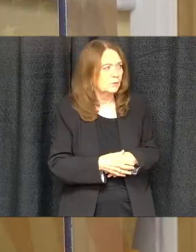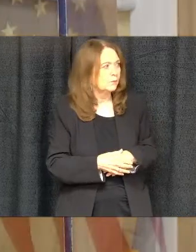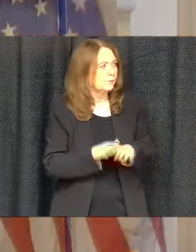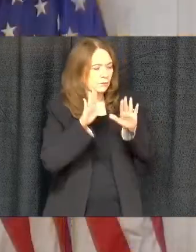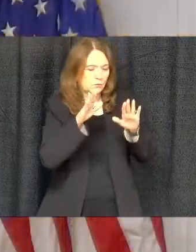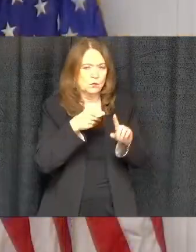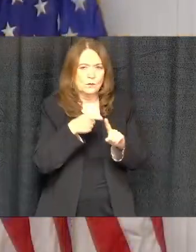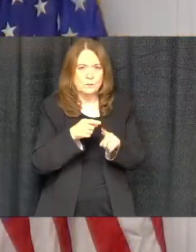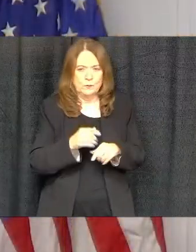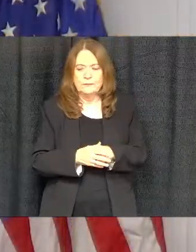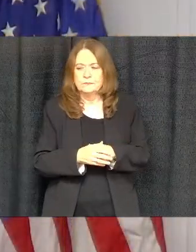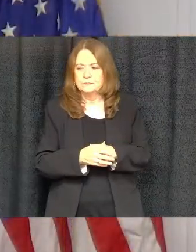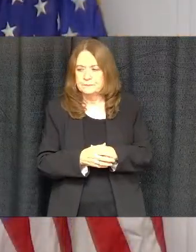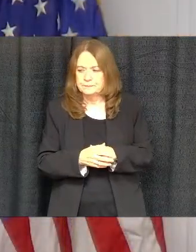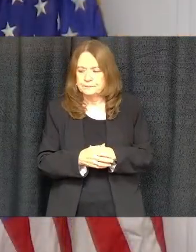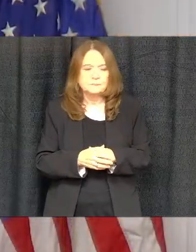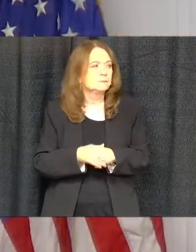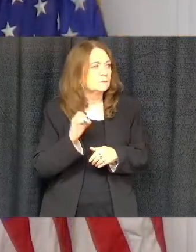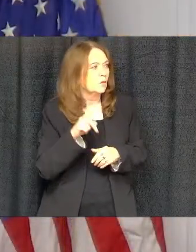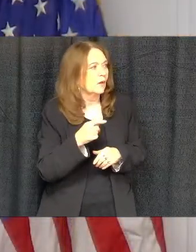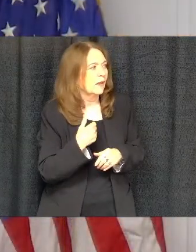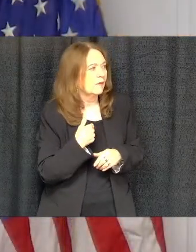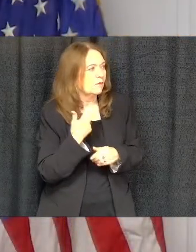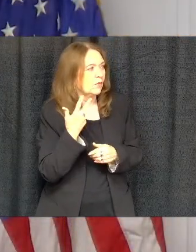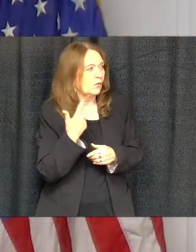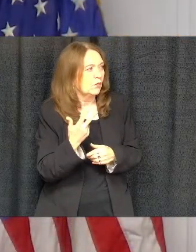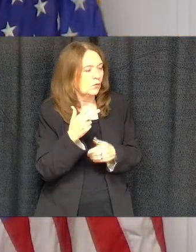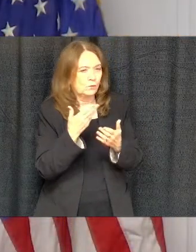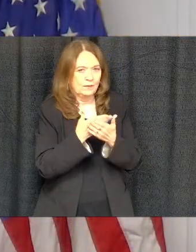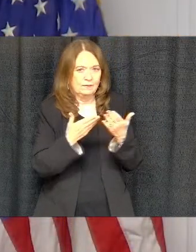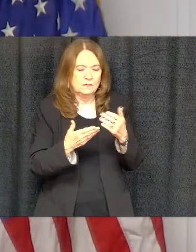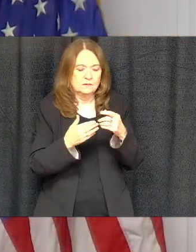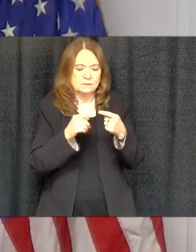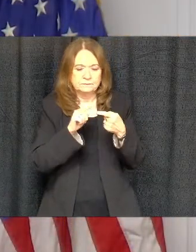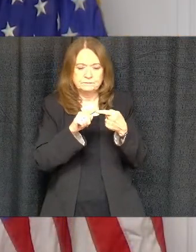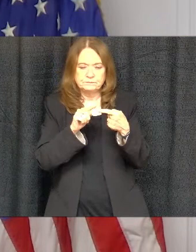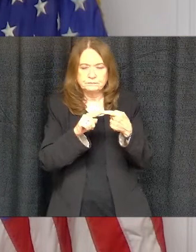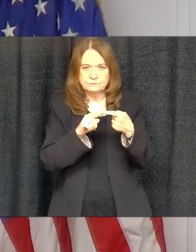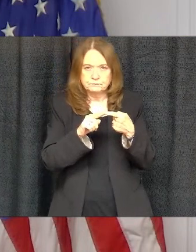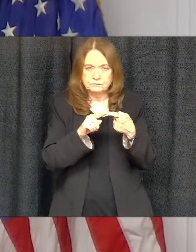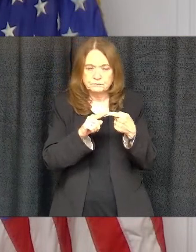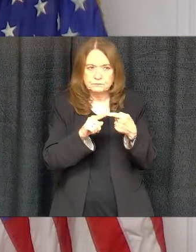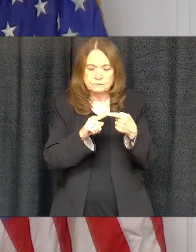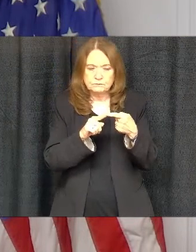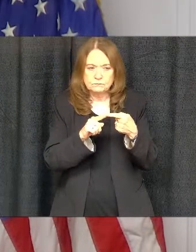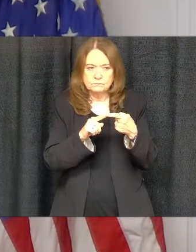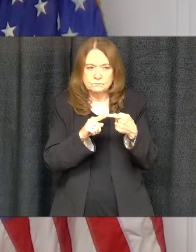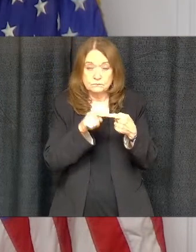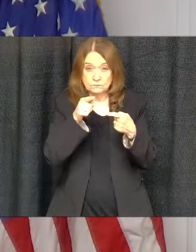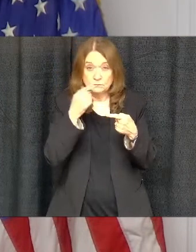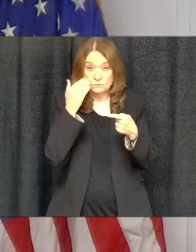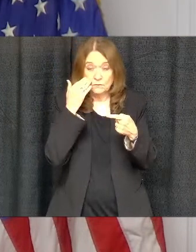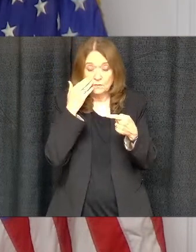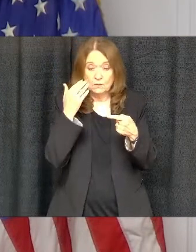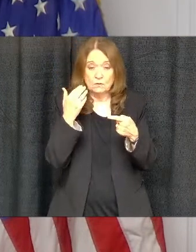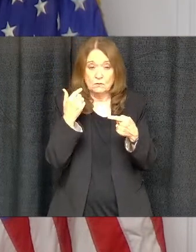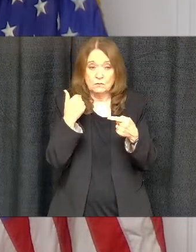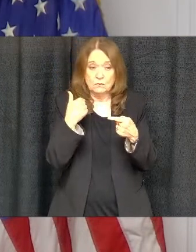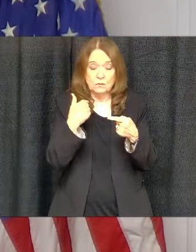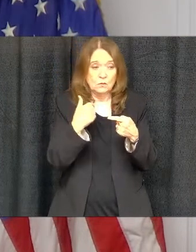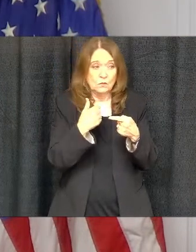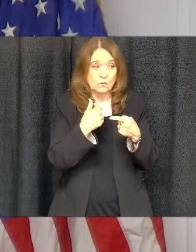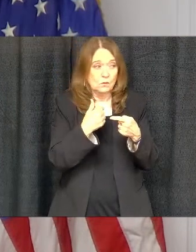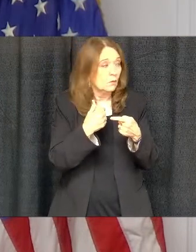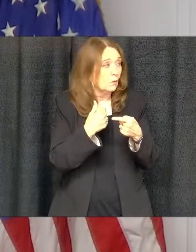point. All right, I've got three items here. One is, as you know, Will Wyatt, our